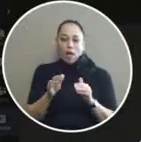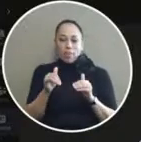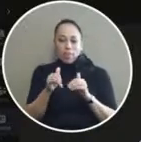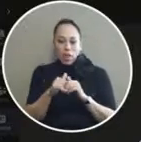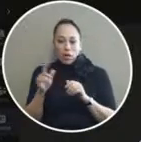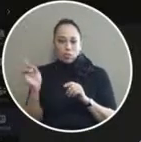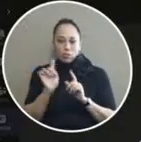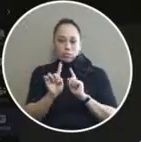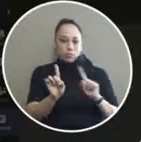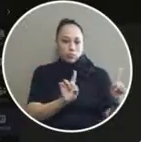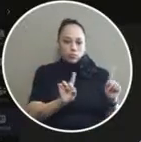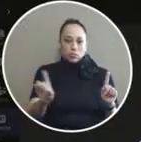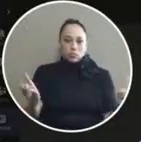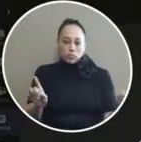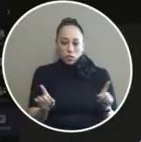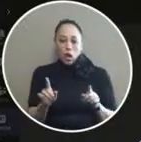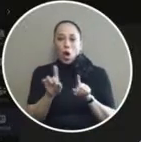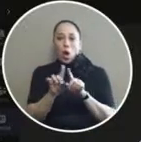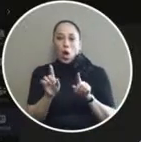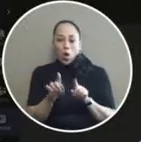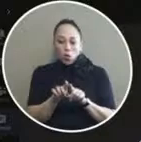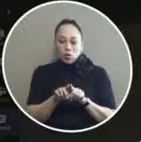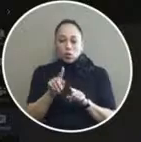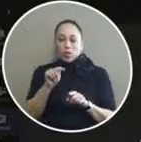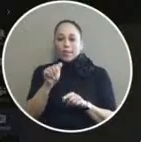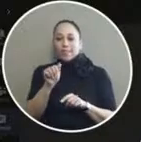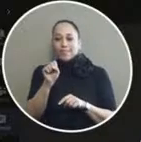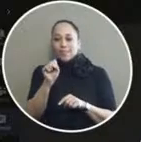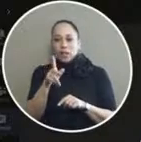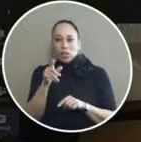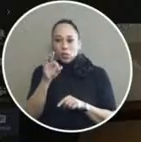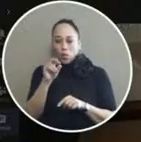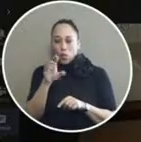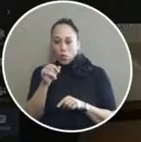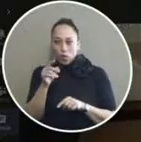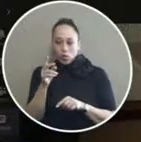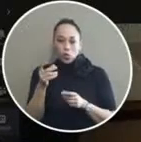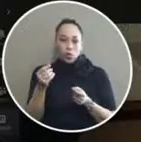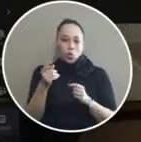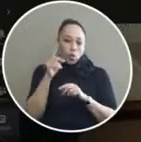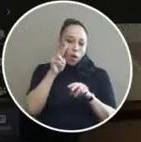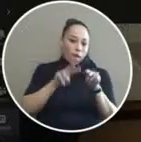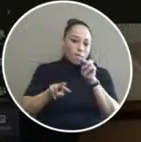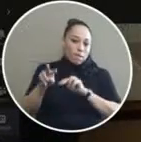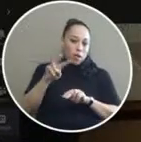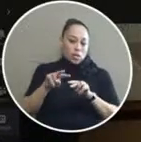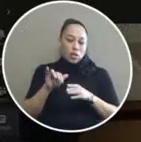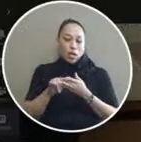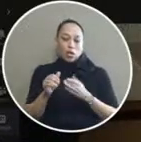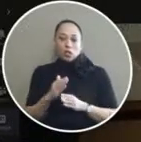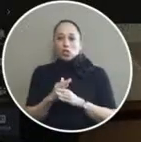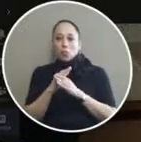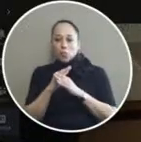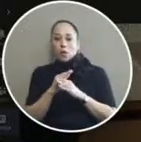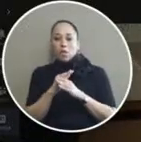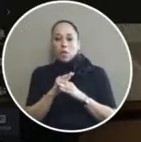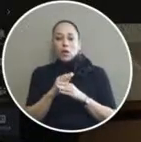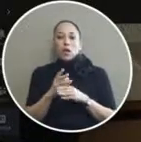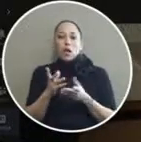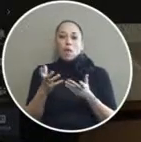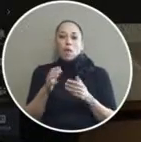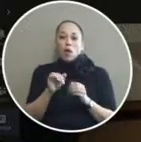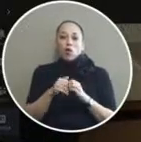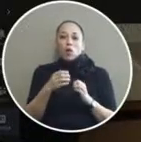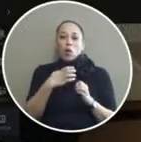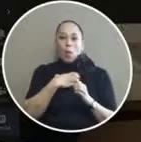to go out to certain locations. We also have the task force who's going out and doing site visits. So more on a preventive basis rather than just waiting for the